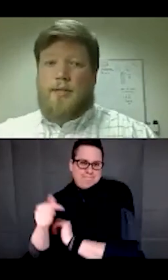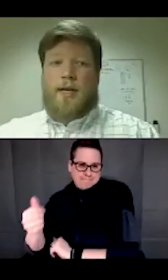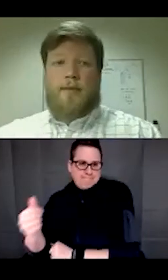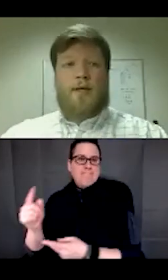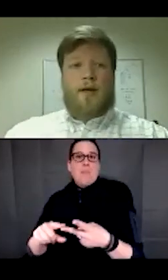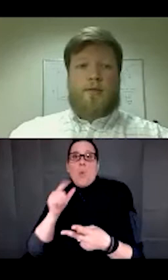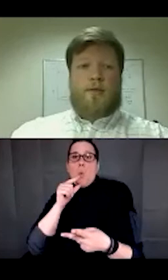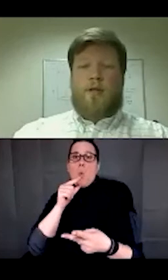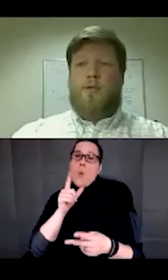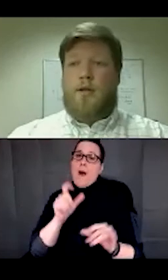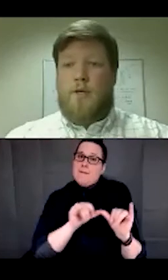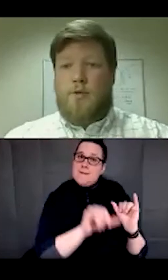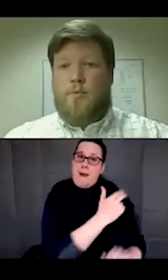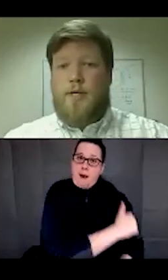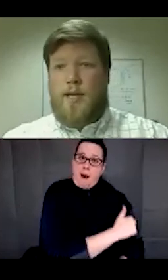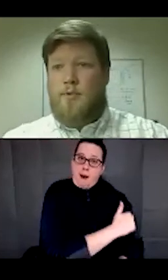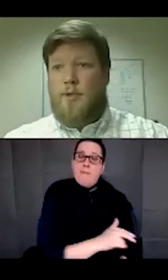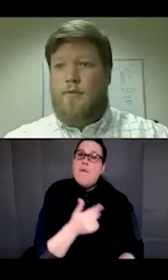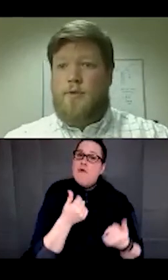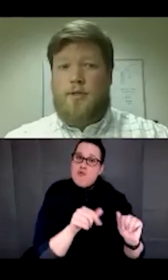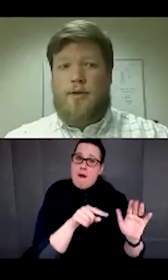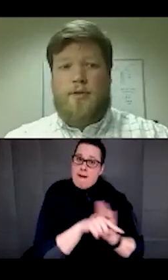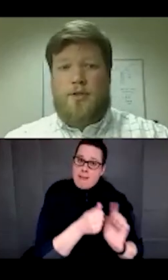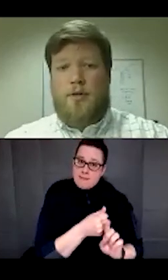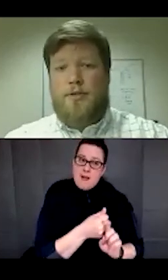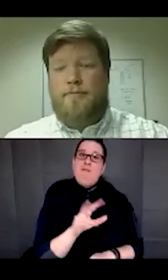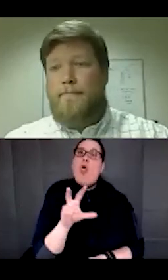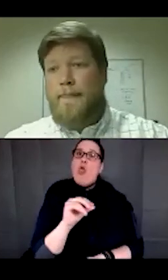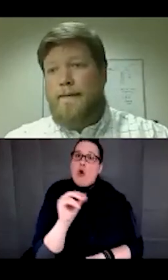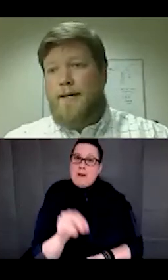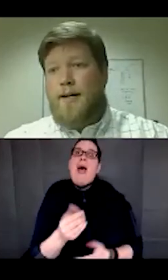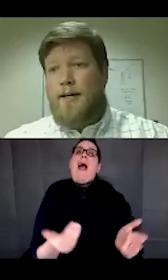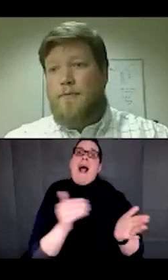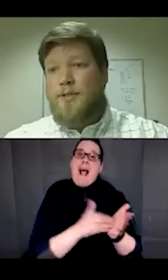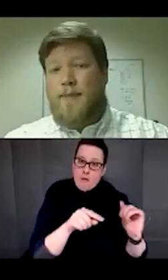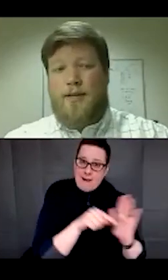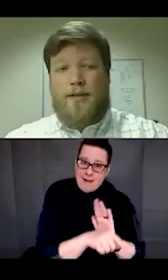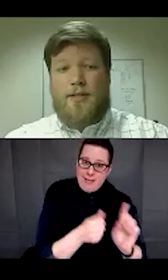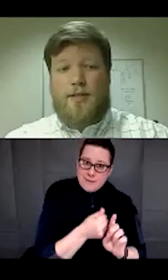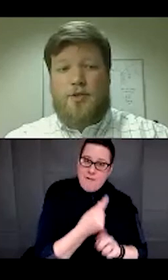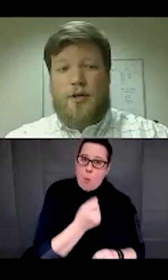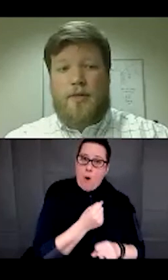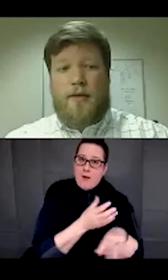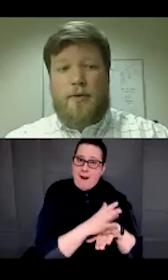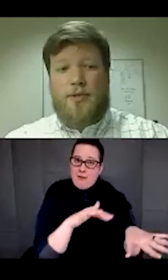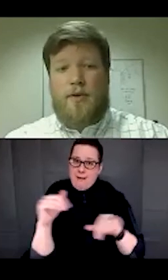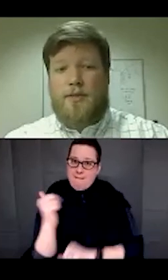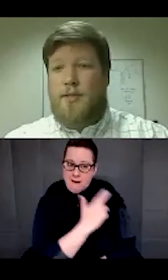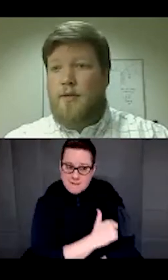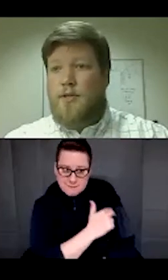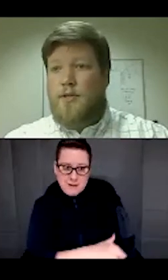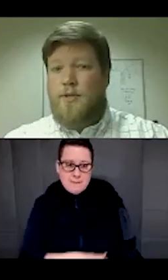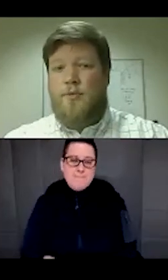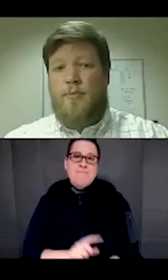suicide attempts, 30% of those will reattempt within the first year after discharge. Recent meta-analysis has shown that most of our